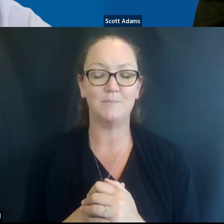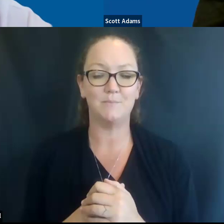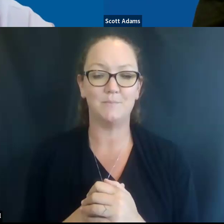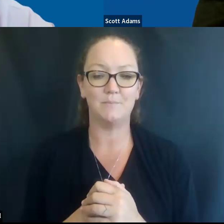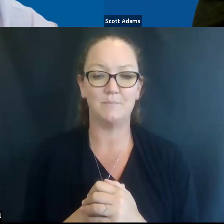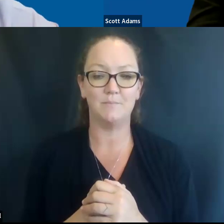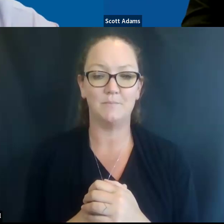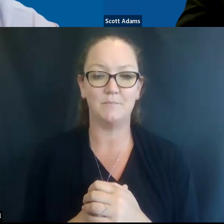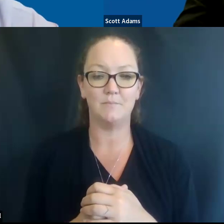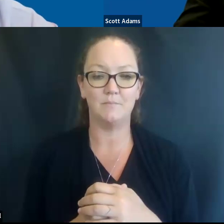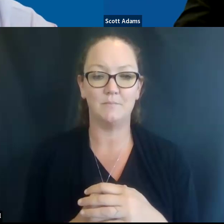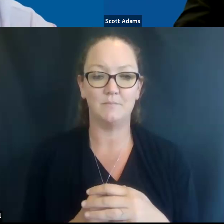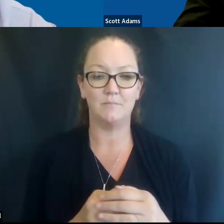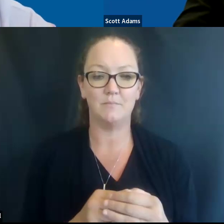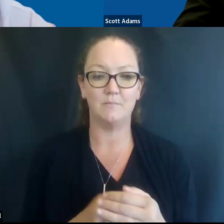Oh, Cherry.